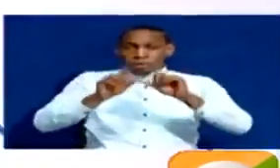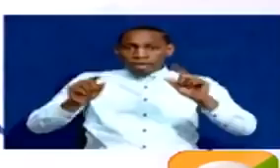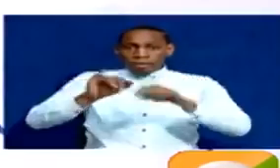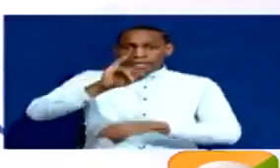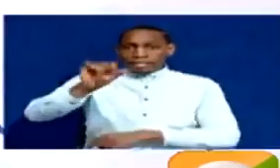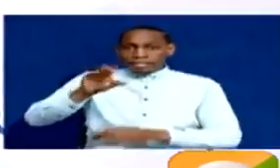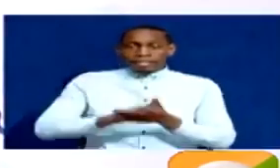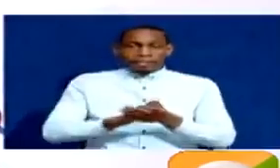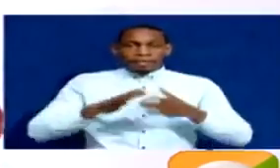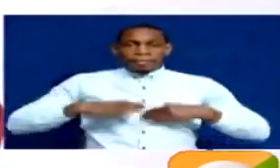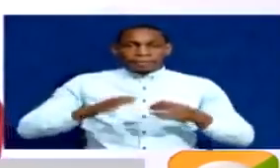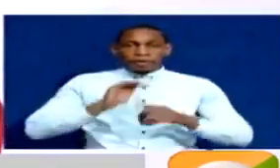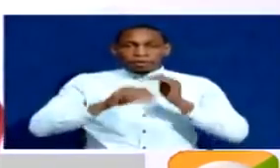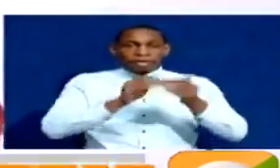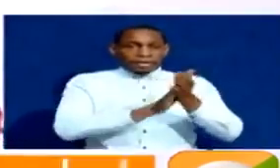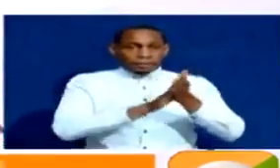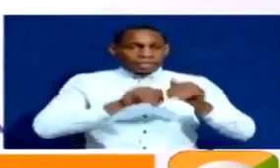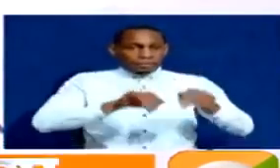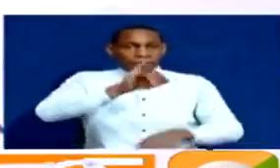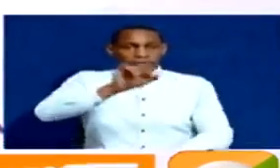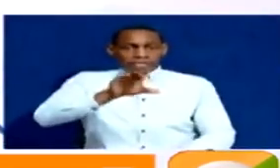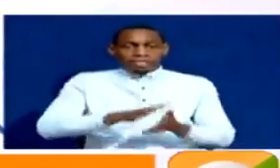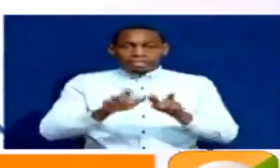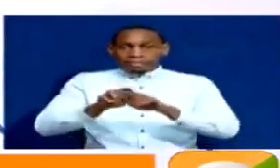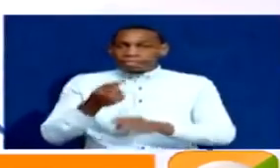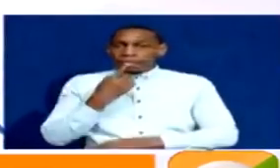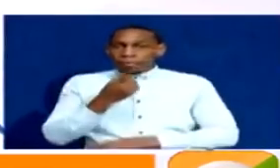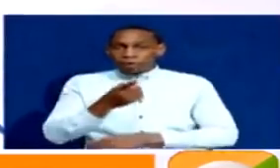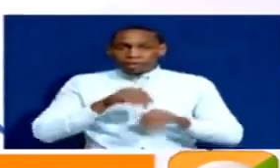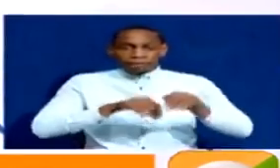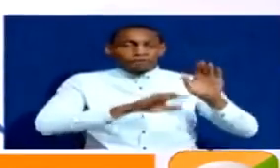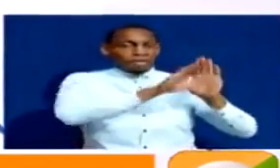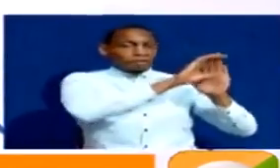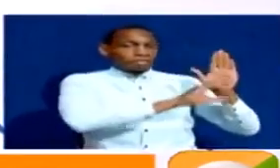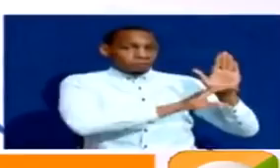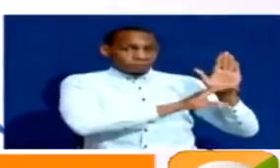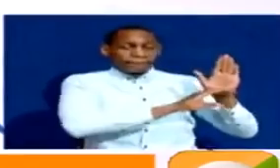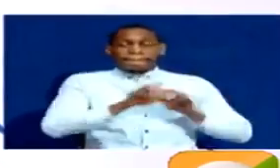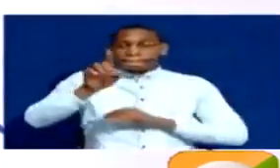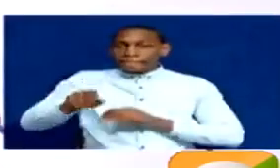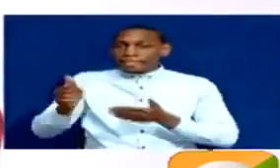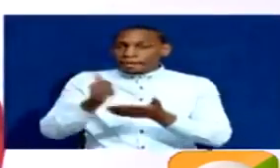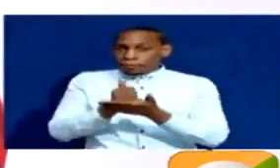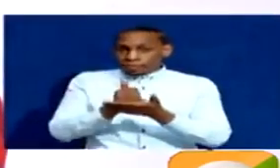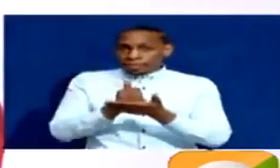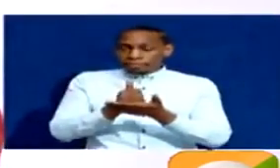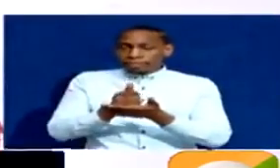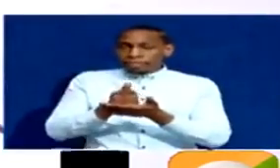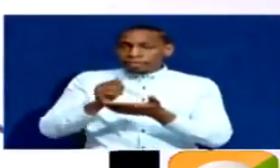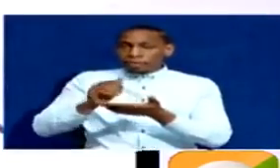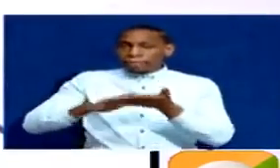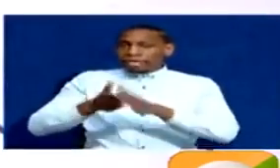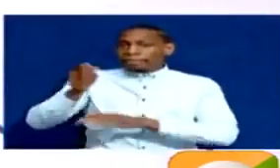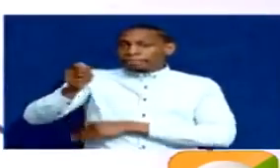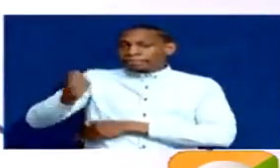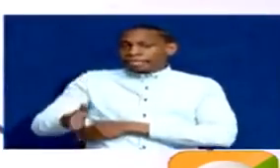All persons recommended by the JSC and as directed by the Constitution must be appointed as judges.